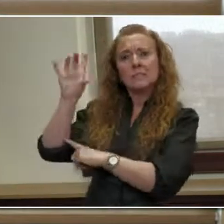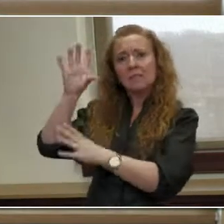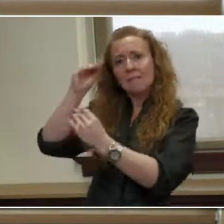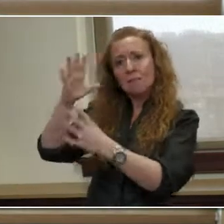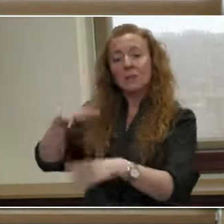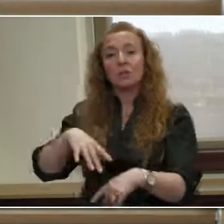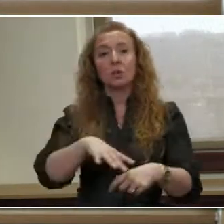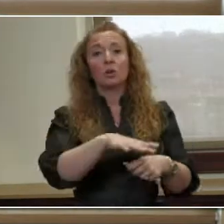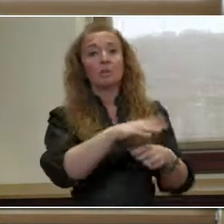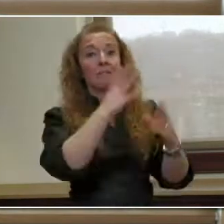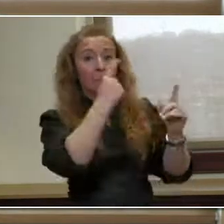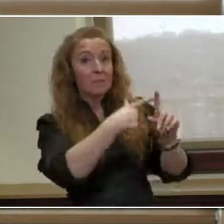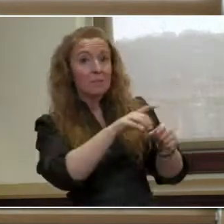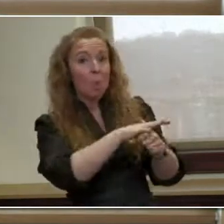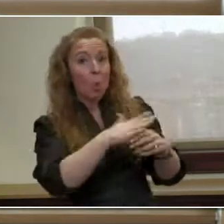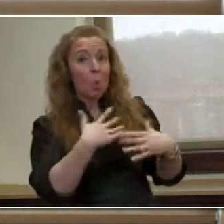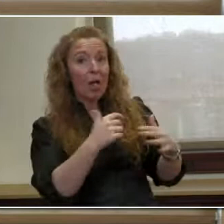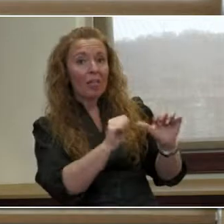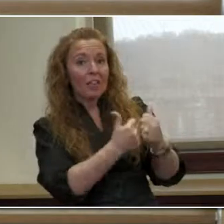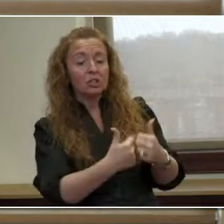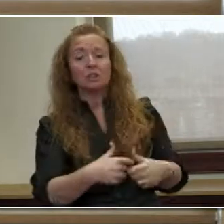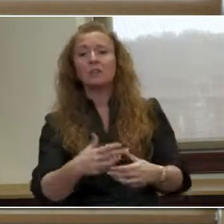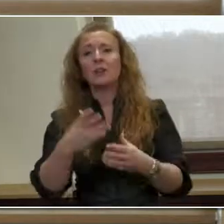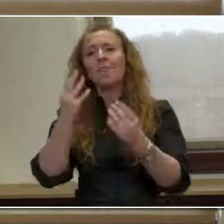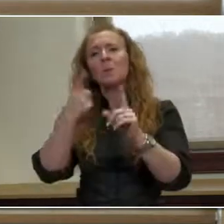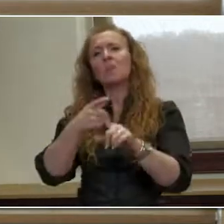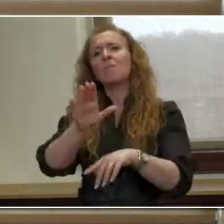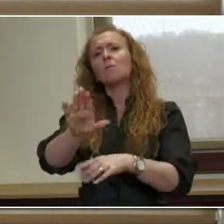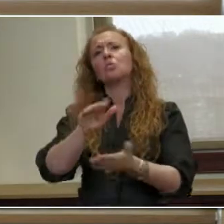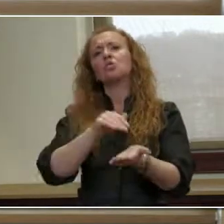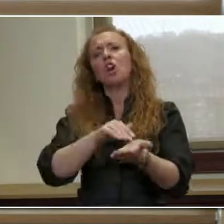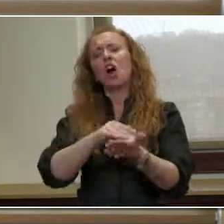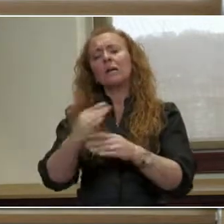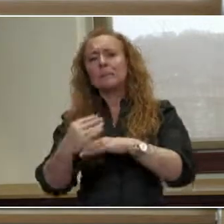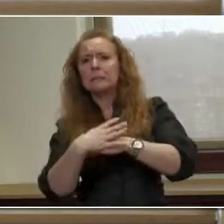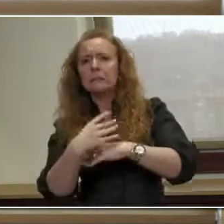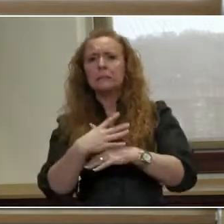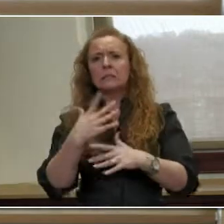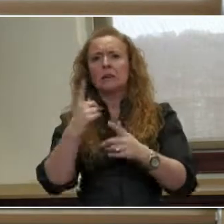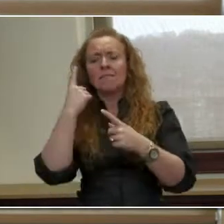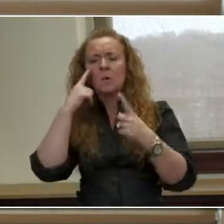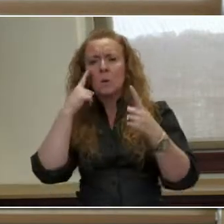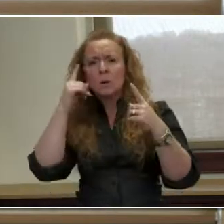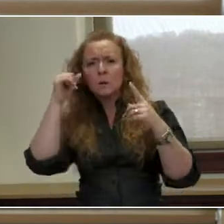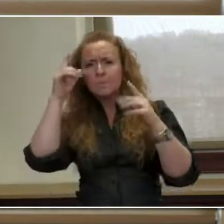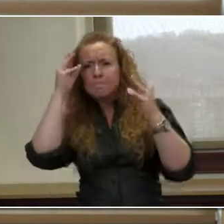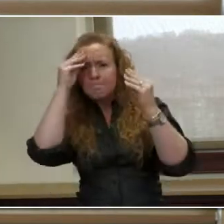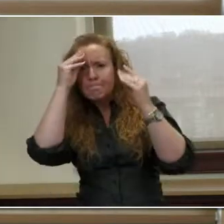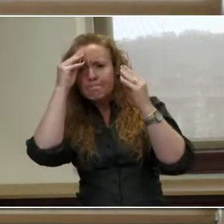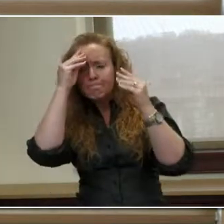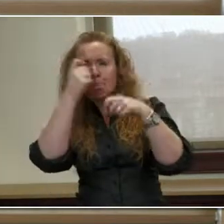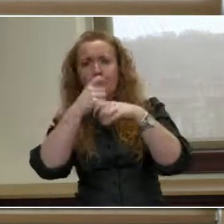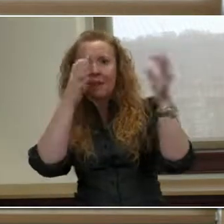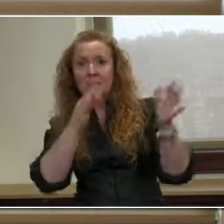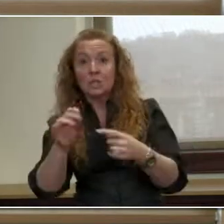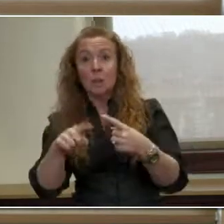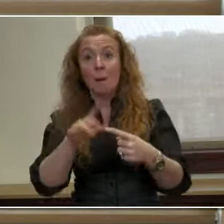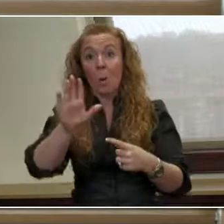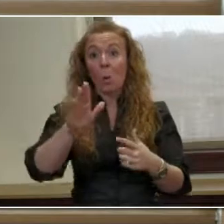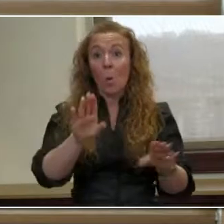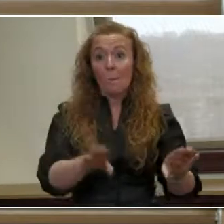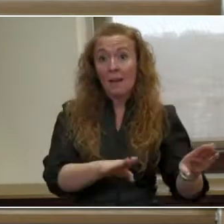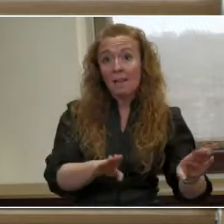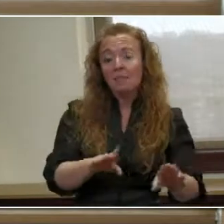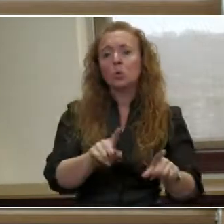local public health agencies, and from your personal healthcare providers to make thoughtful decisions about individual behaviors and